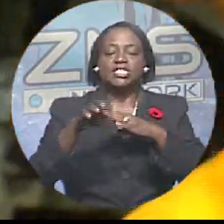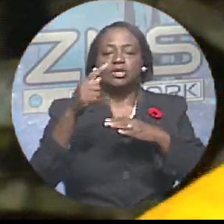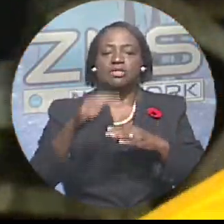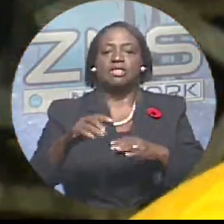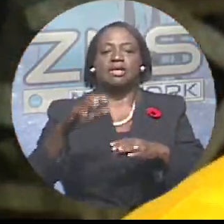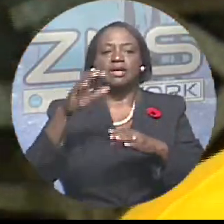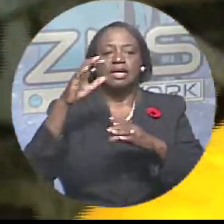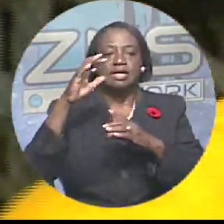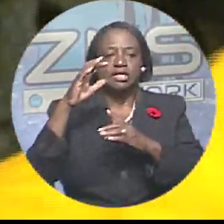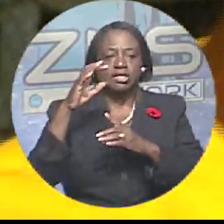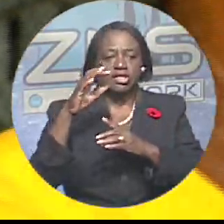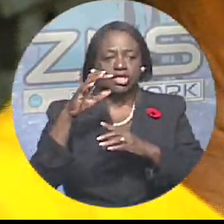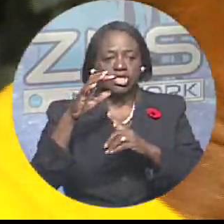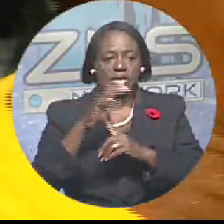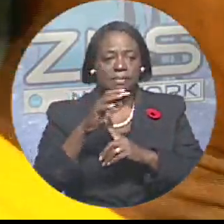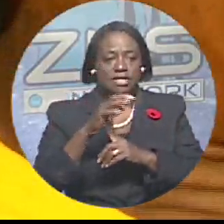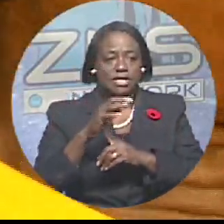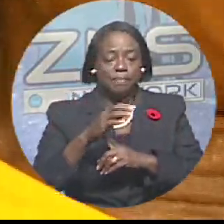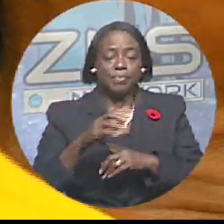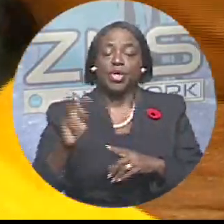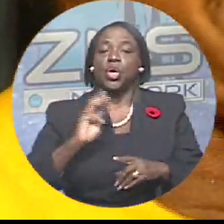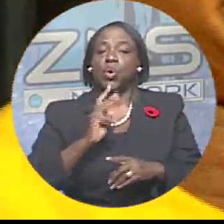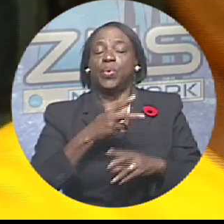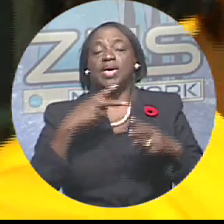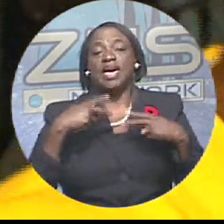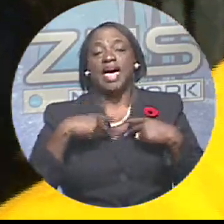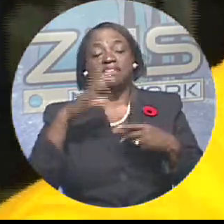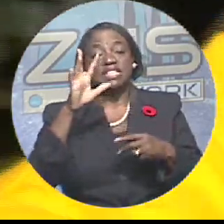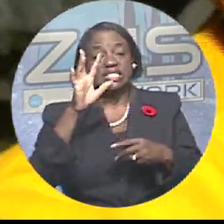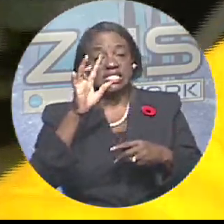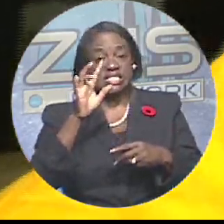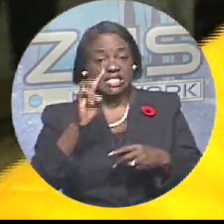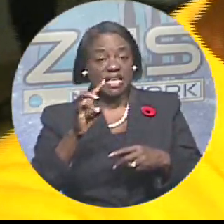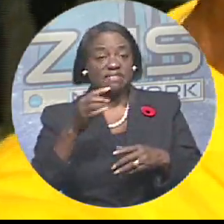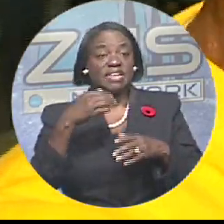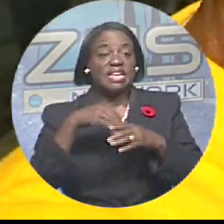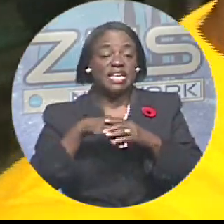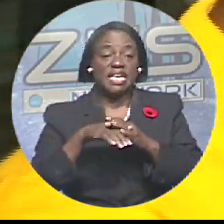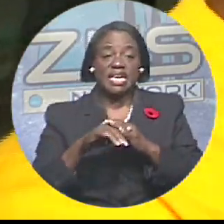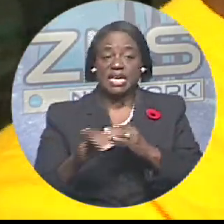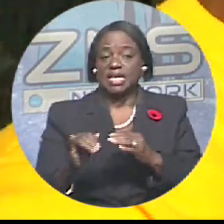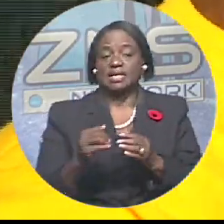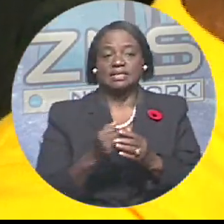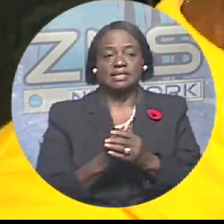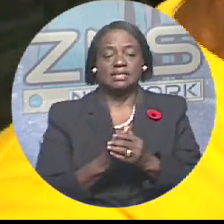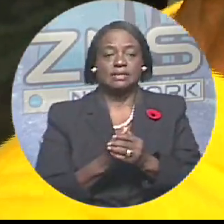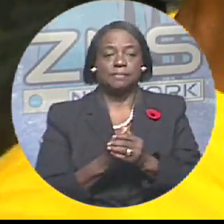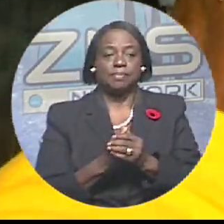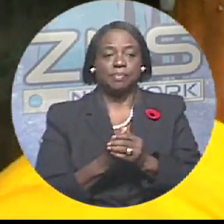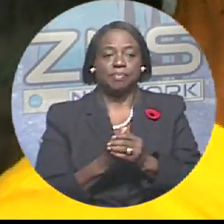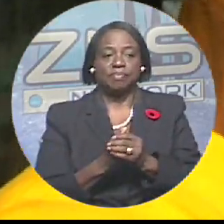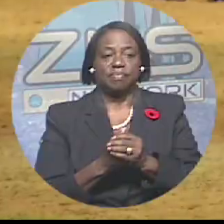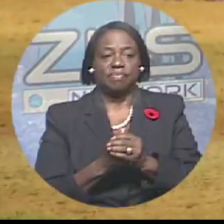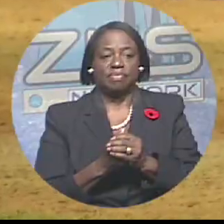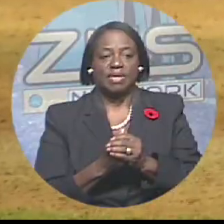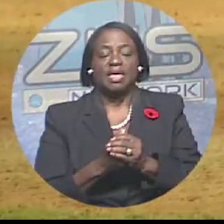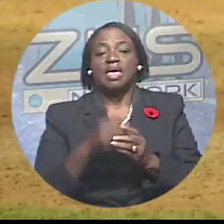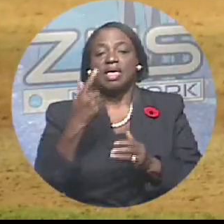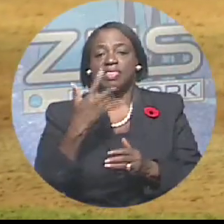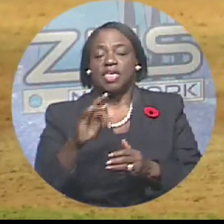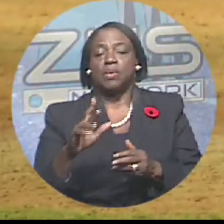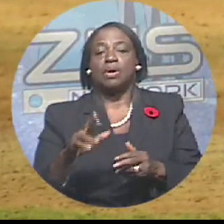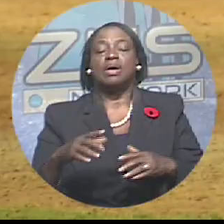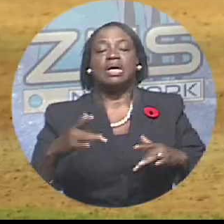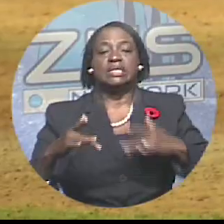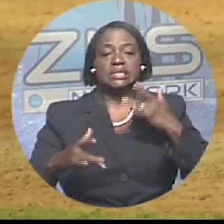forget that we play 7 innings and not 2 innings. Because I must say, Princeville came firing out the gate. And they had us a little bit concerned because Michael